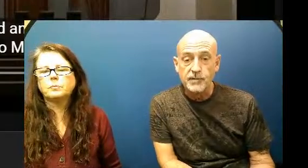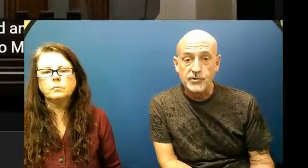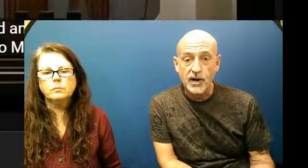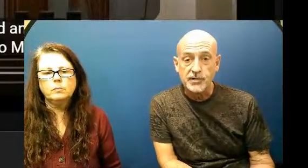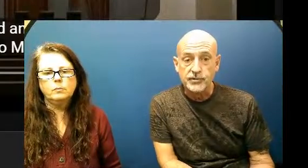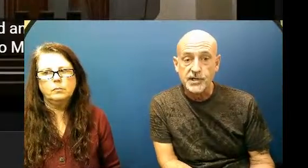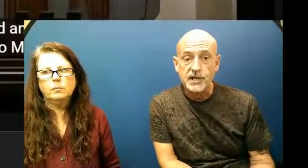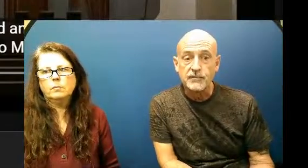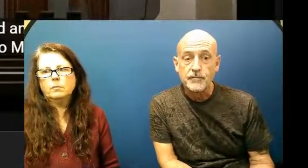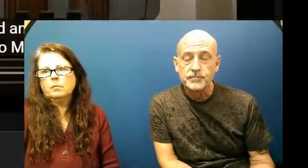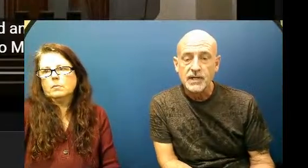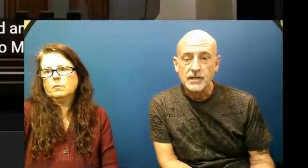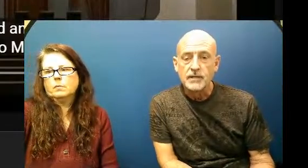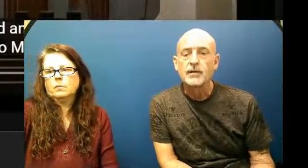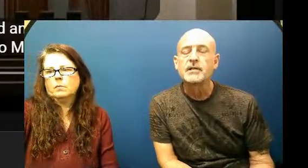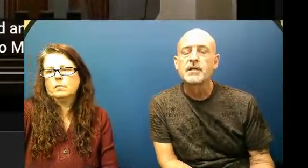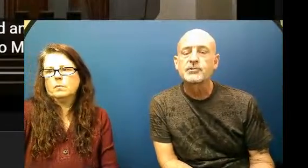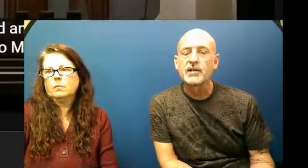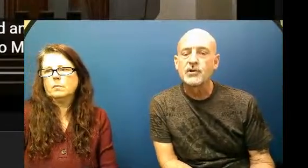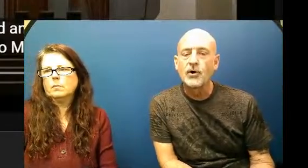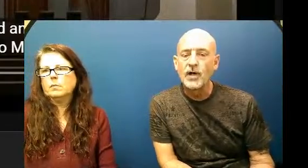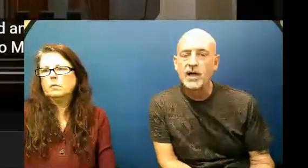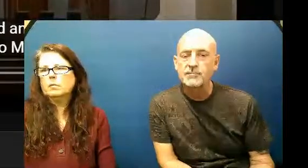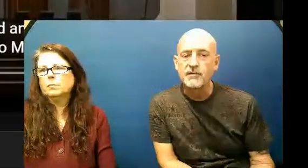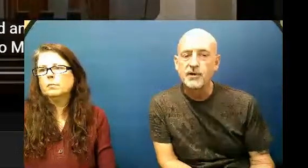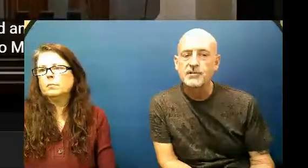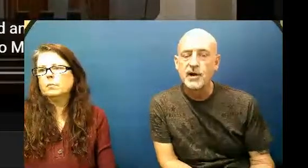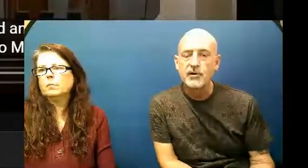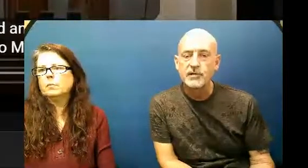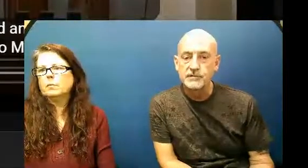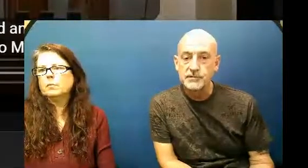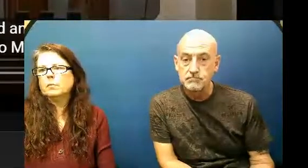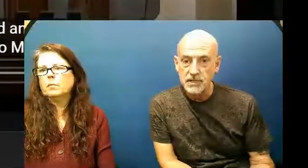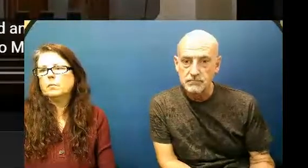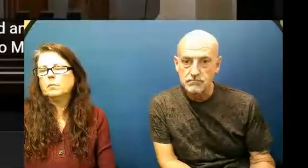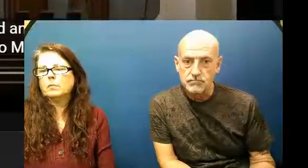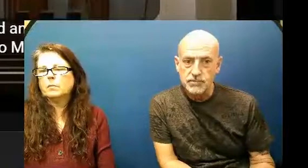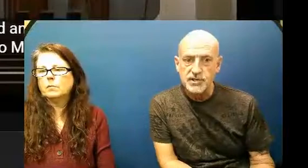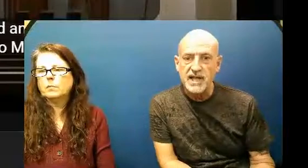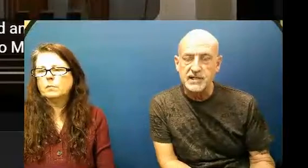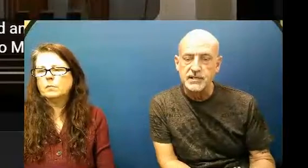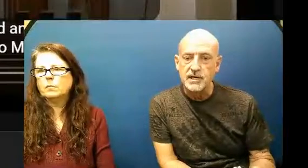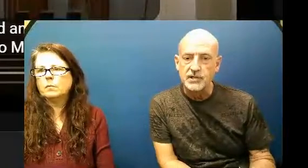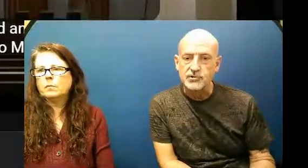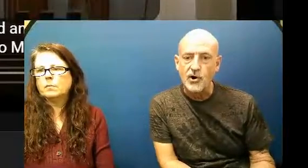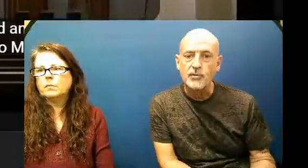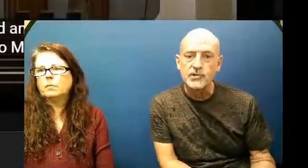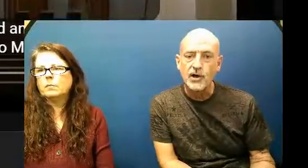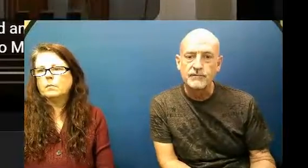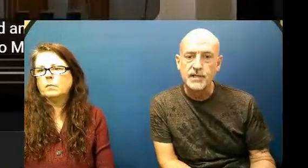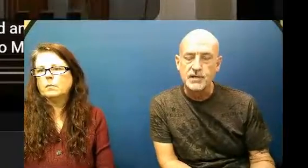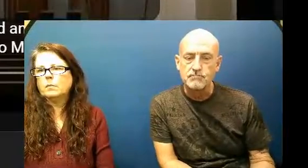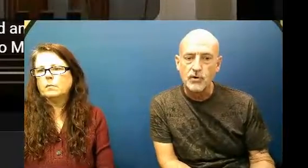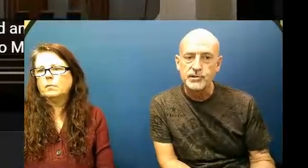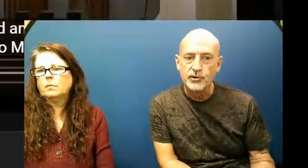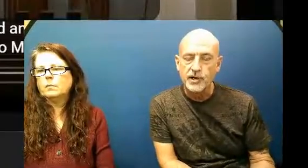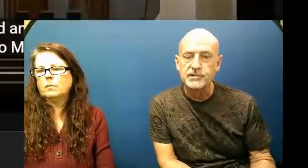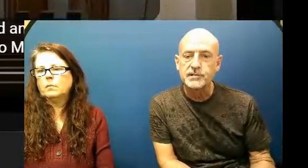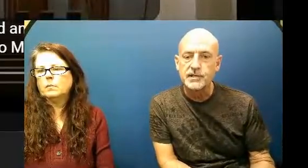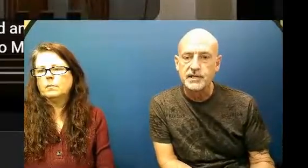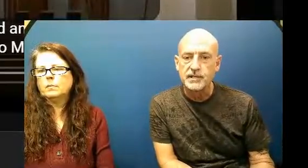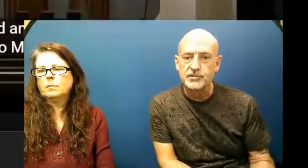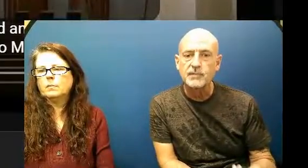the government's trying to achieve. Right? And so that goal has to be very narrowly stated in terms of the person